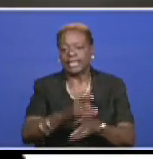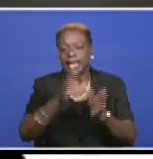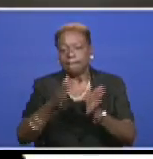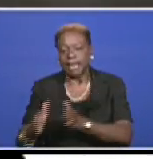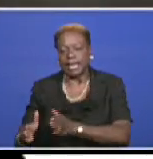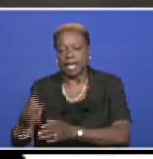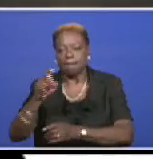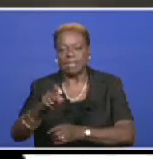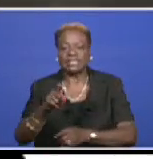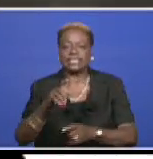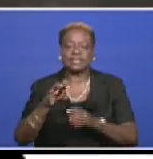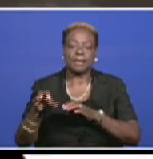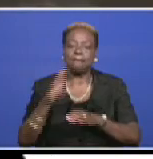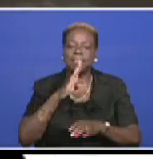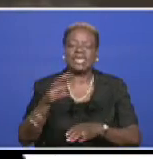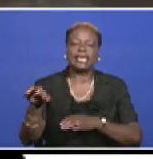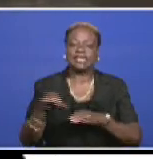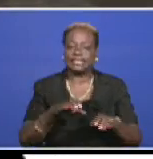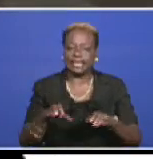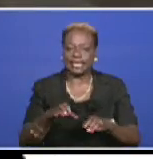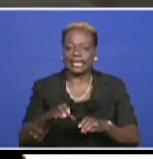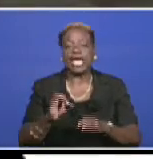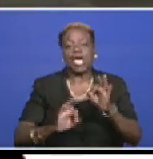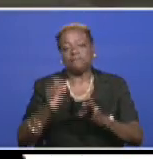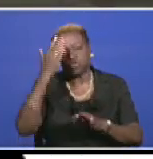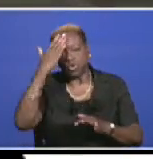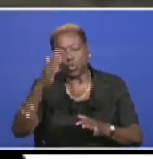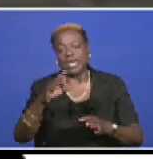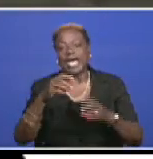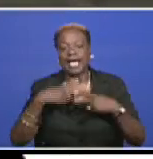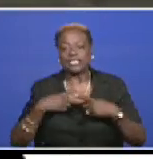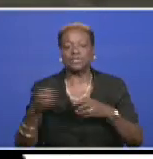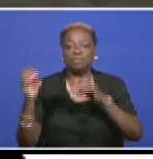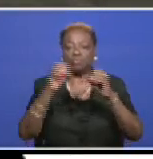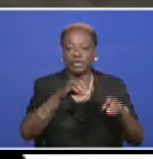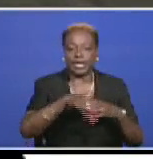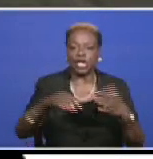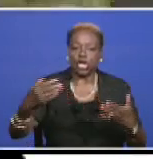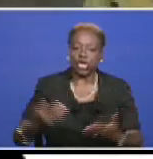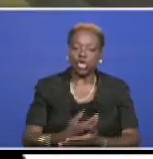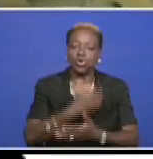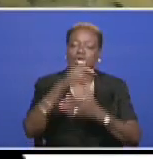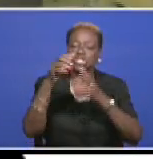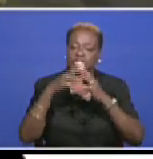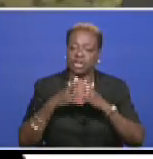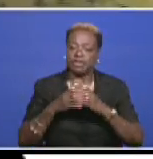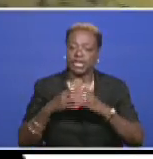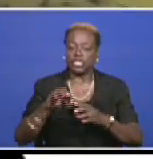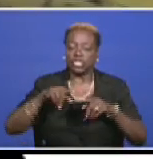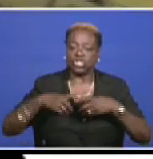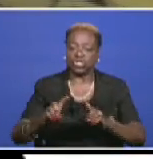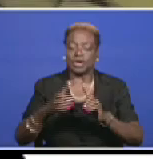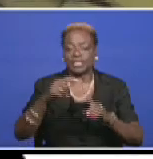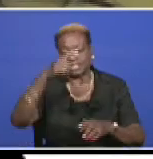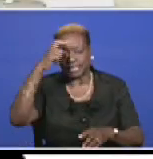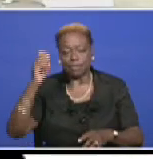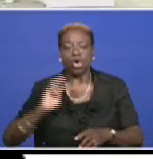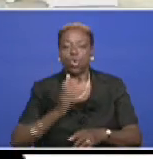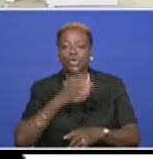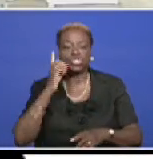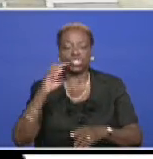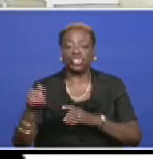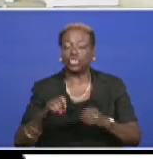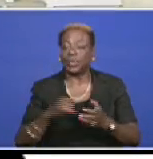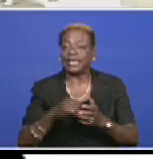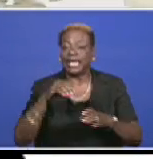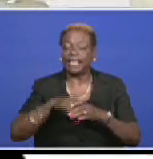know, like, we had to install like new generators or so during the summertime, you should have done that in the wintertime, because you know